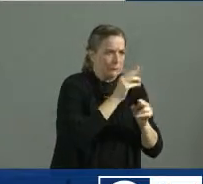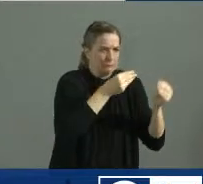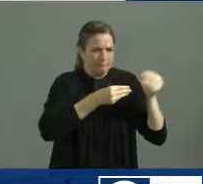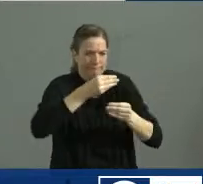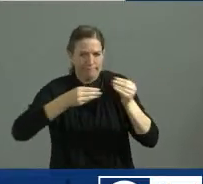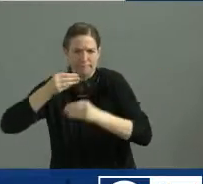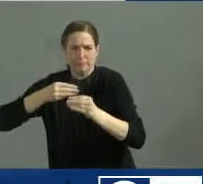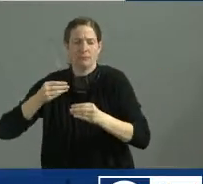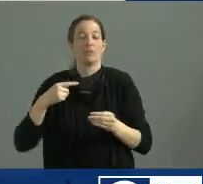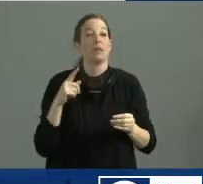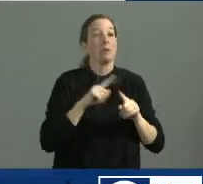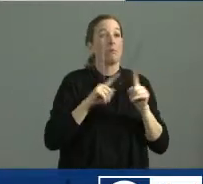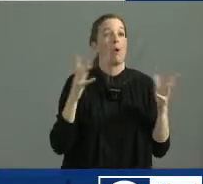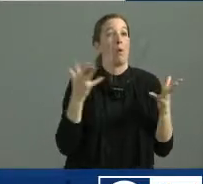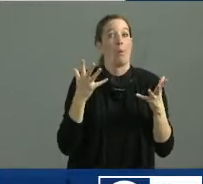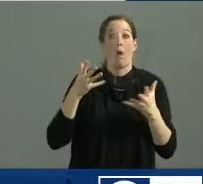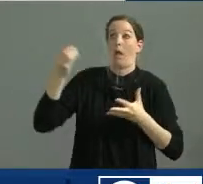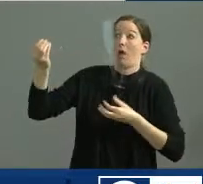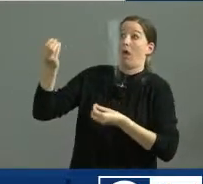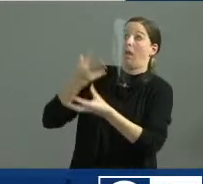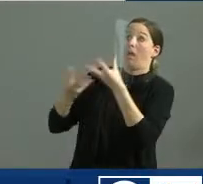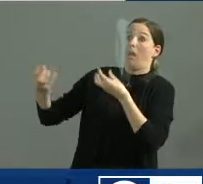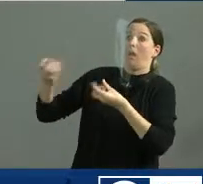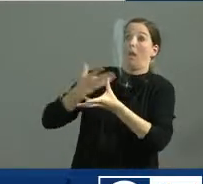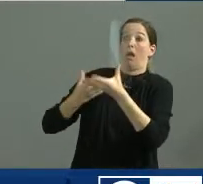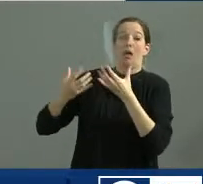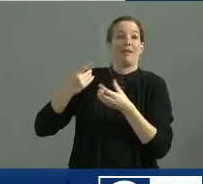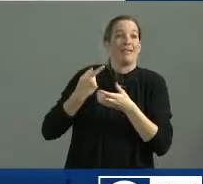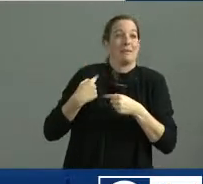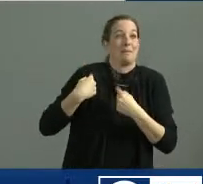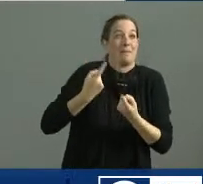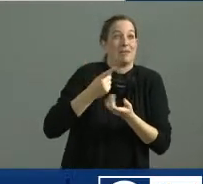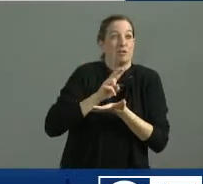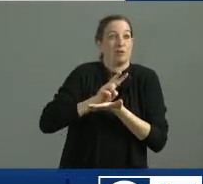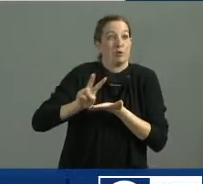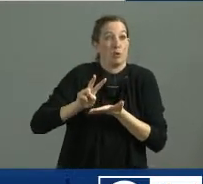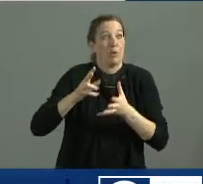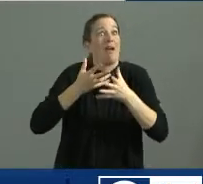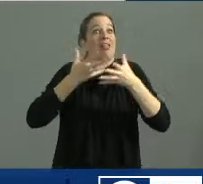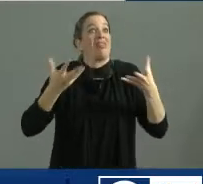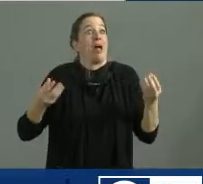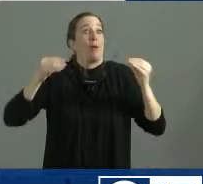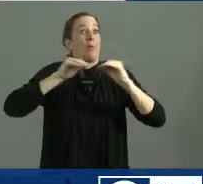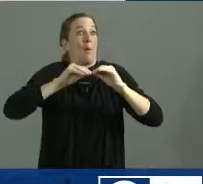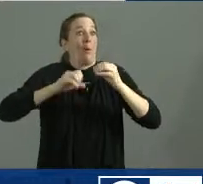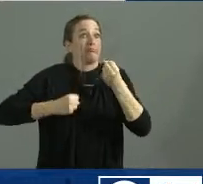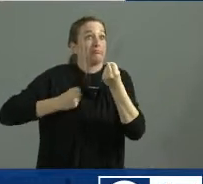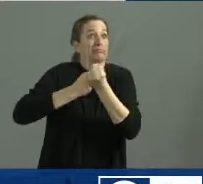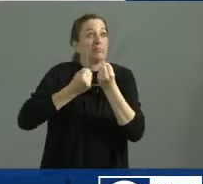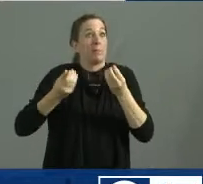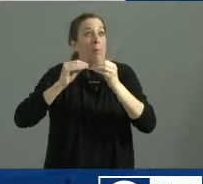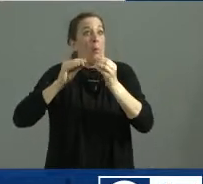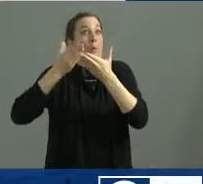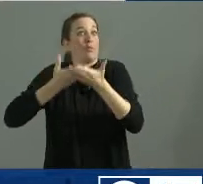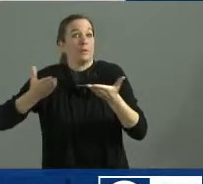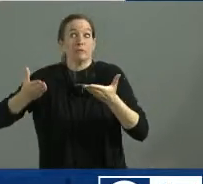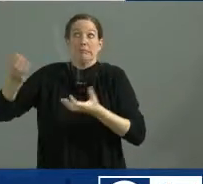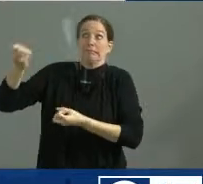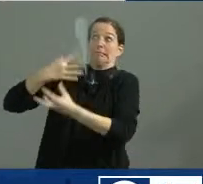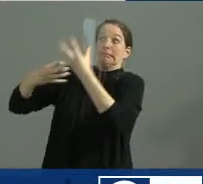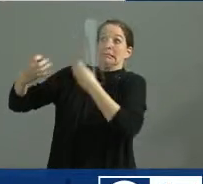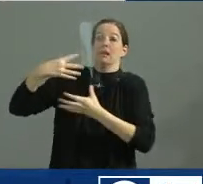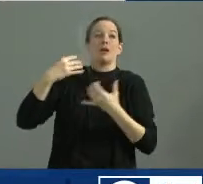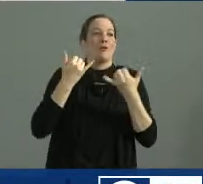of additional resources come in with just in the last couple of weeks, so that has been very nice. And you will be able to see access to